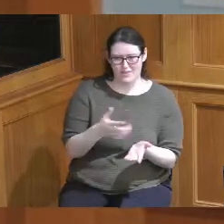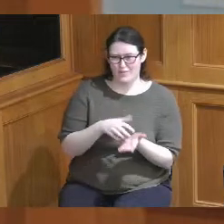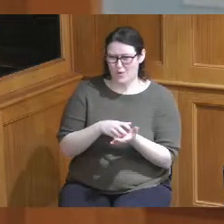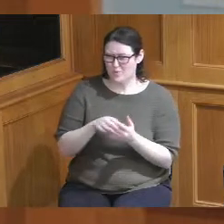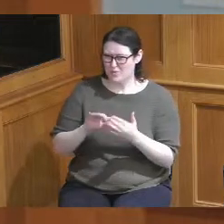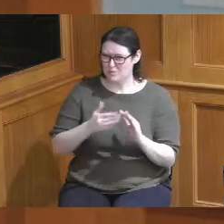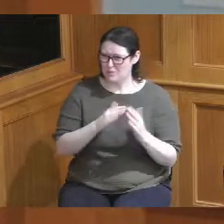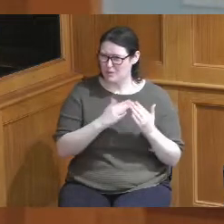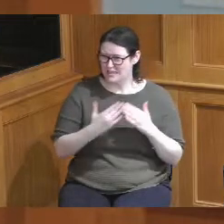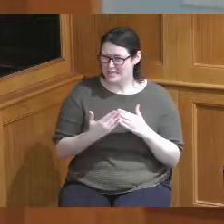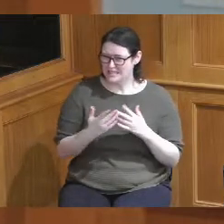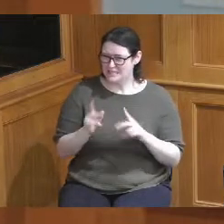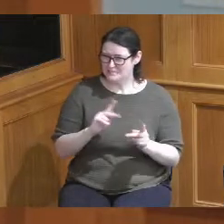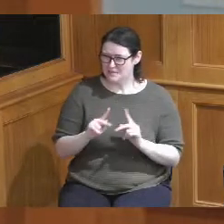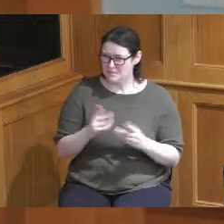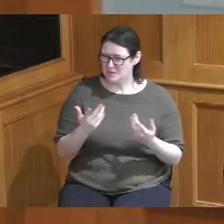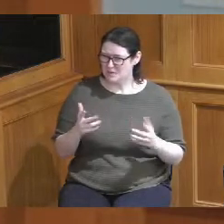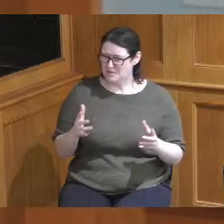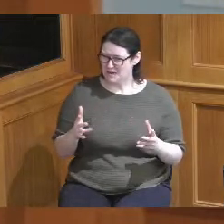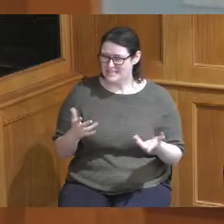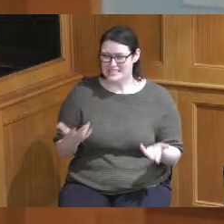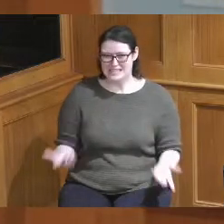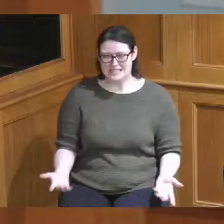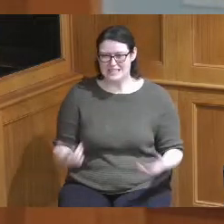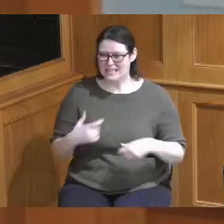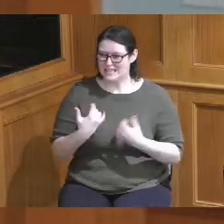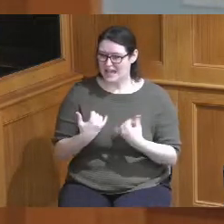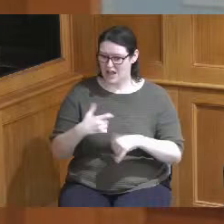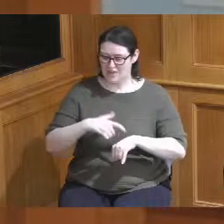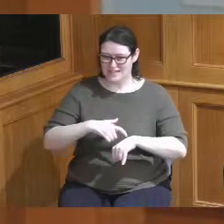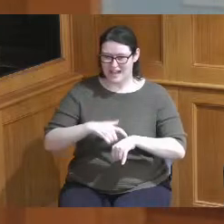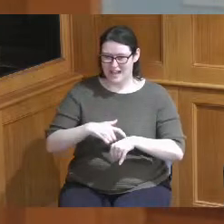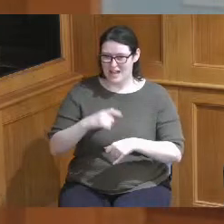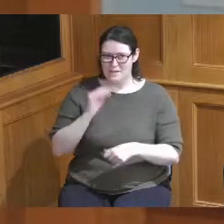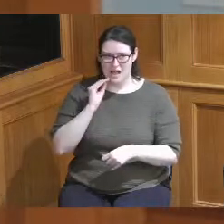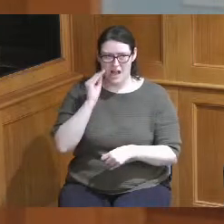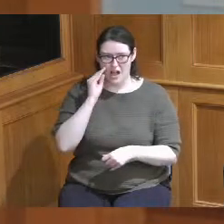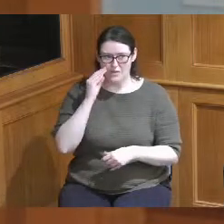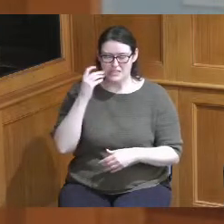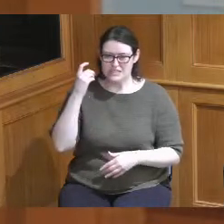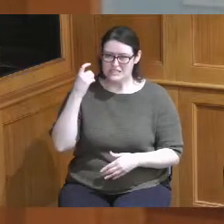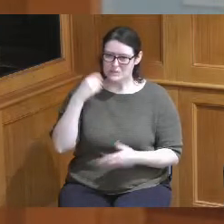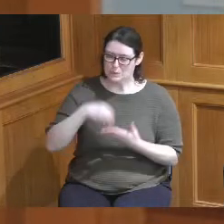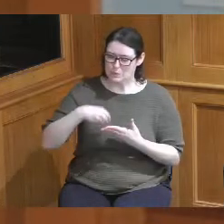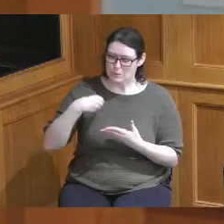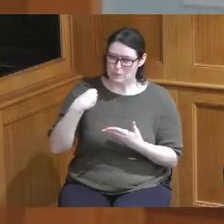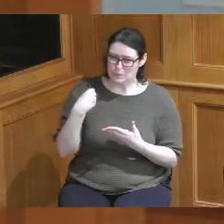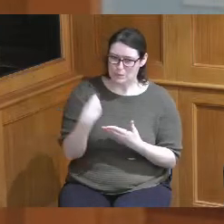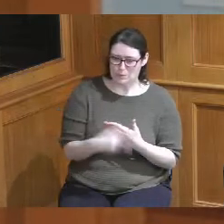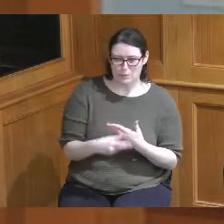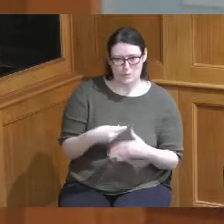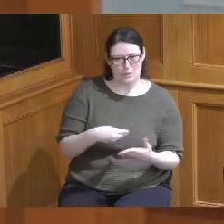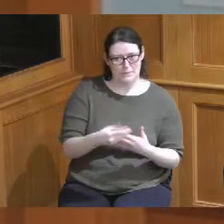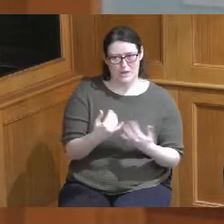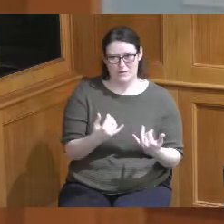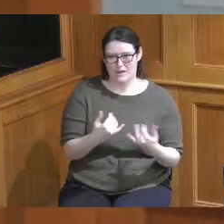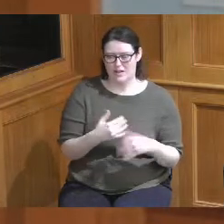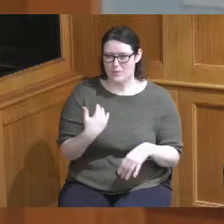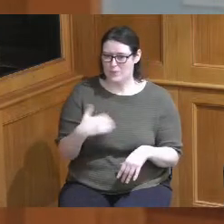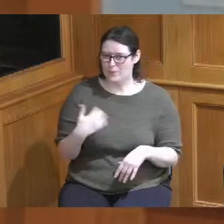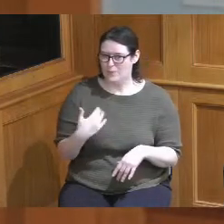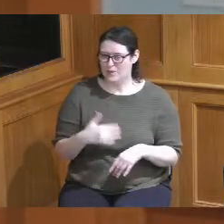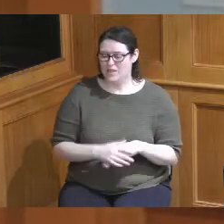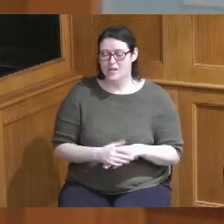and populations at a time when housing affordability is already at a historic low. So I just wanted to urge you